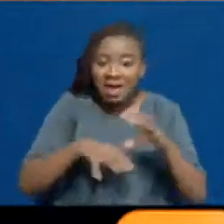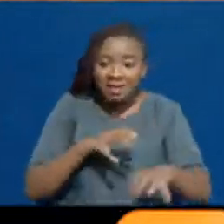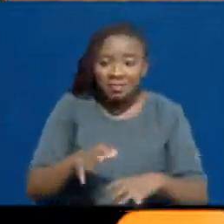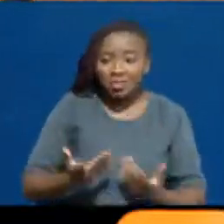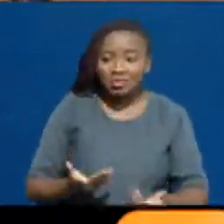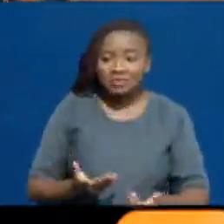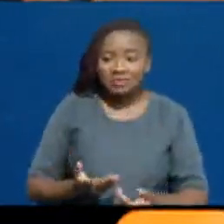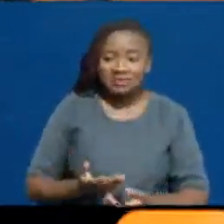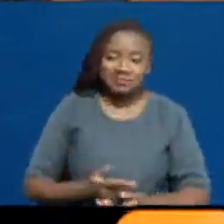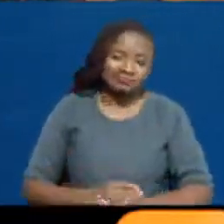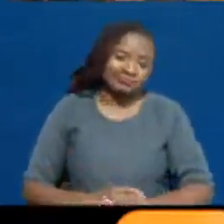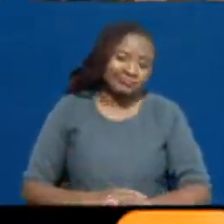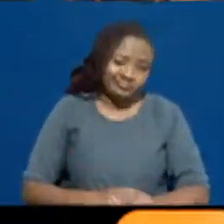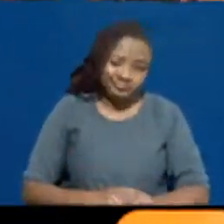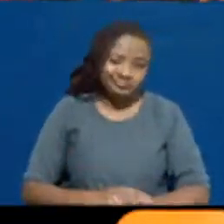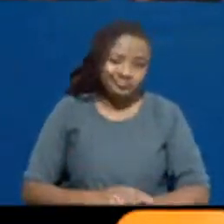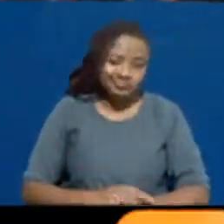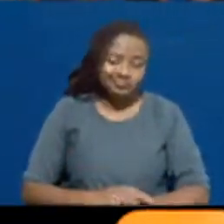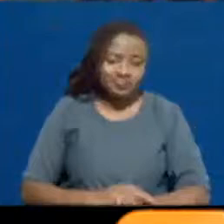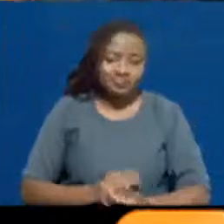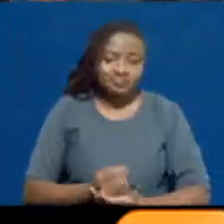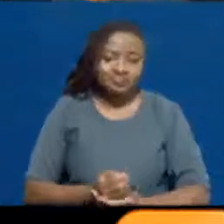shoats. So all this